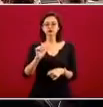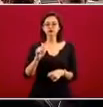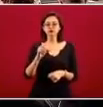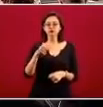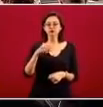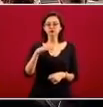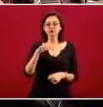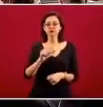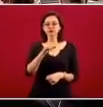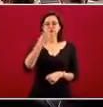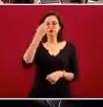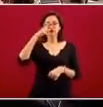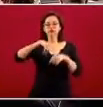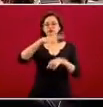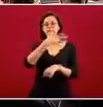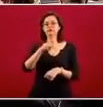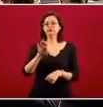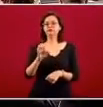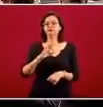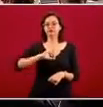Thank you, doctor.